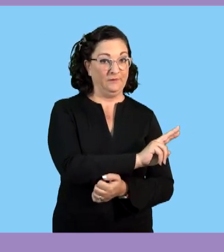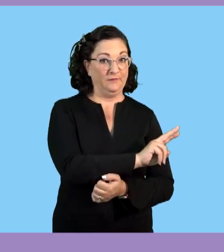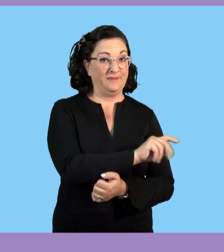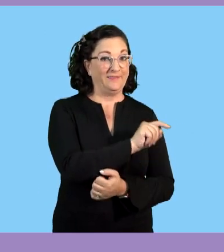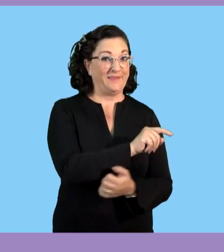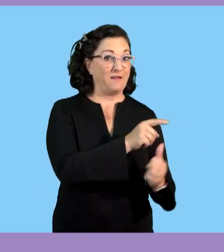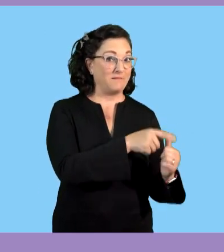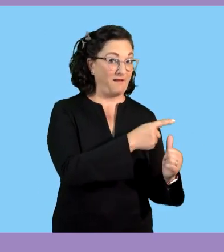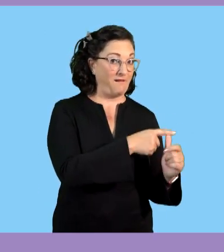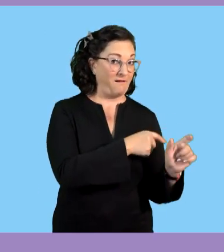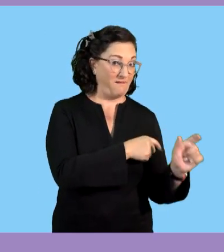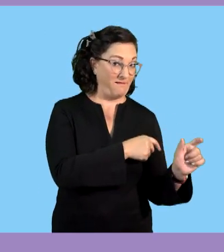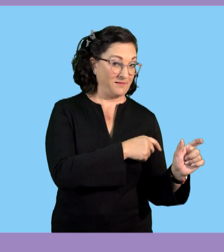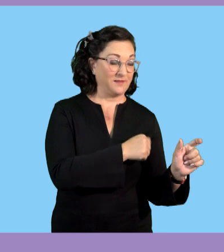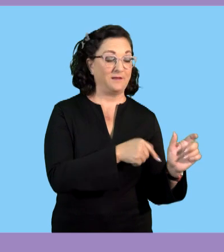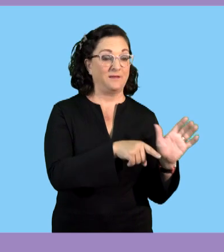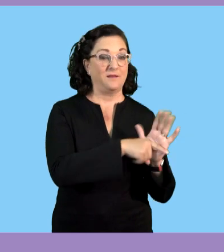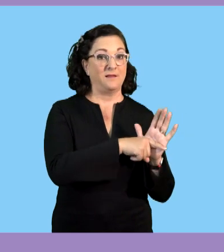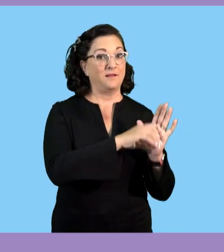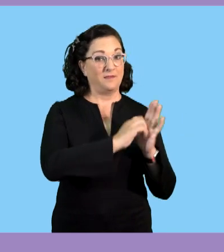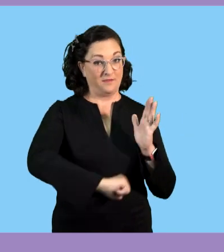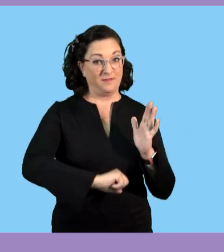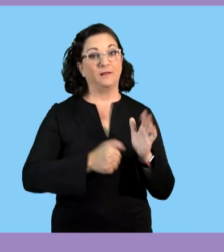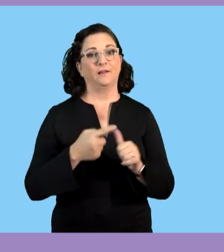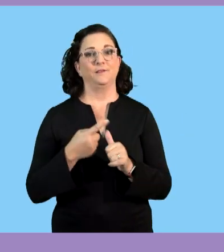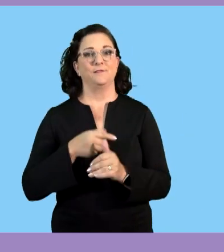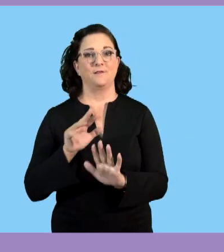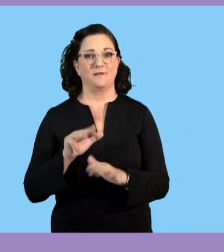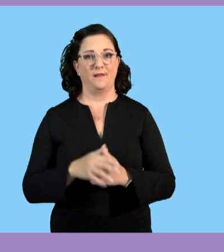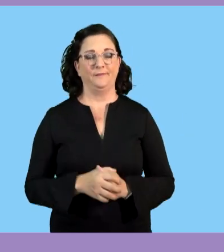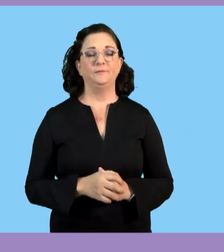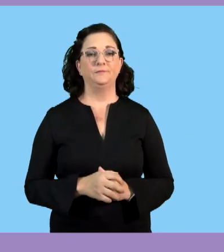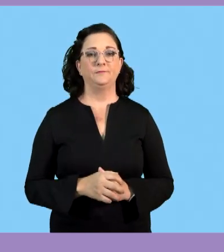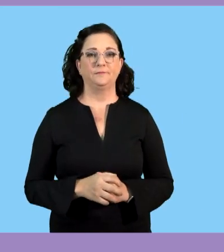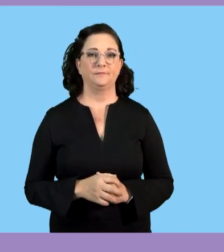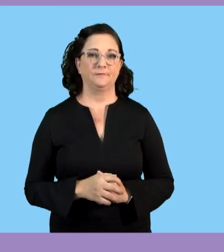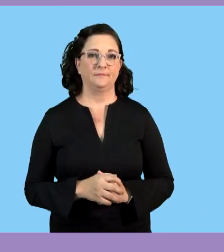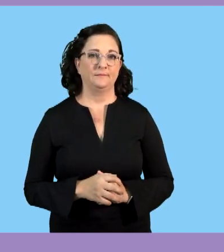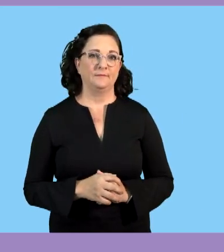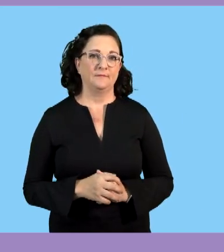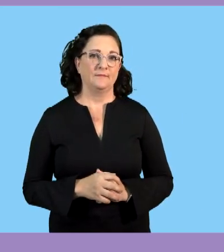then from that result, we subtract 1, and the answer is 9. Now let's first